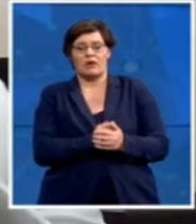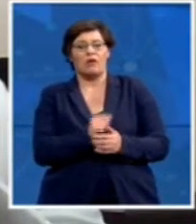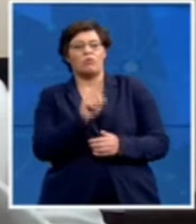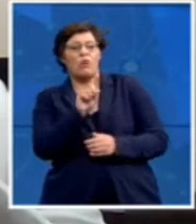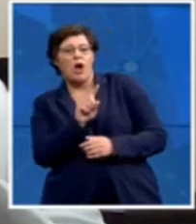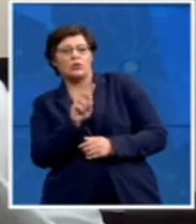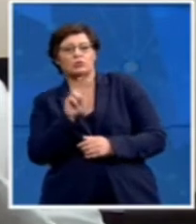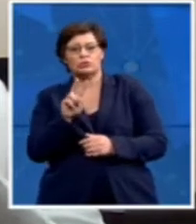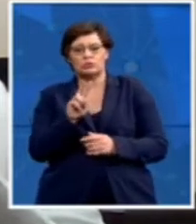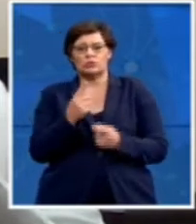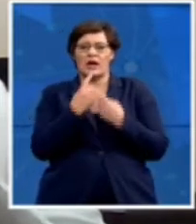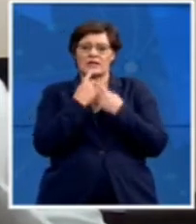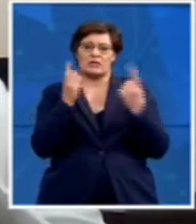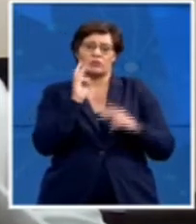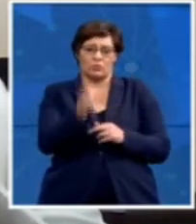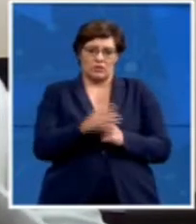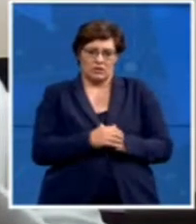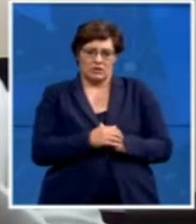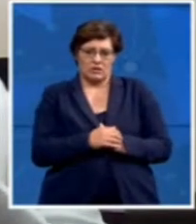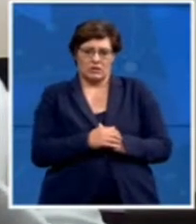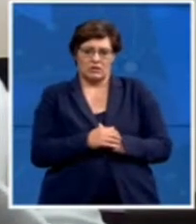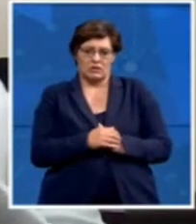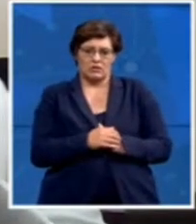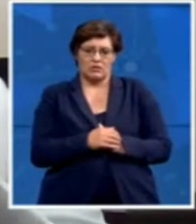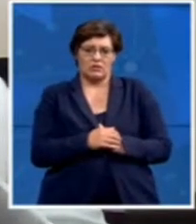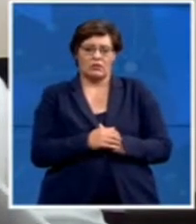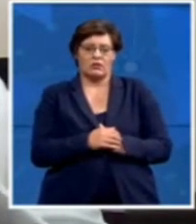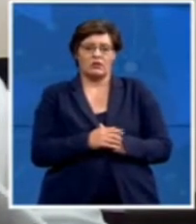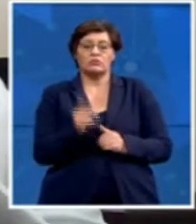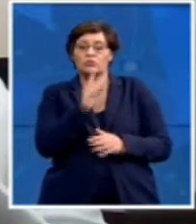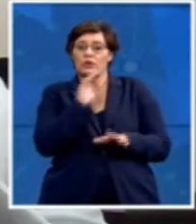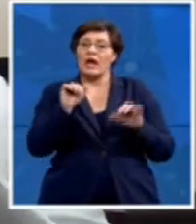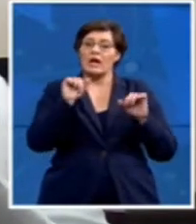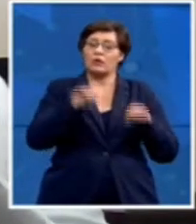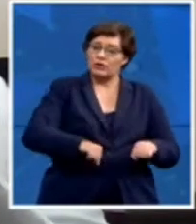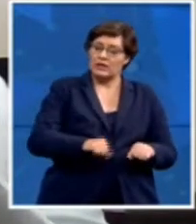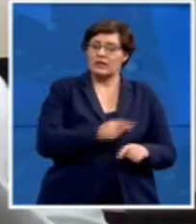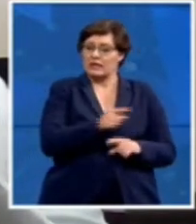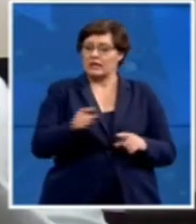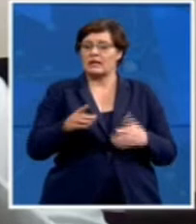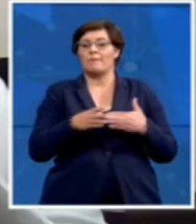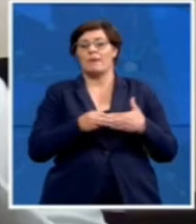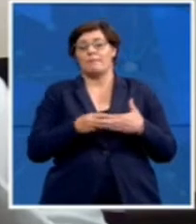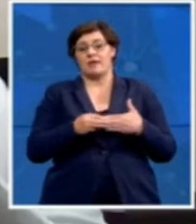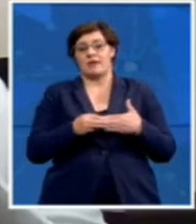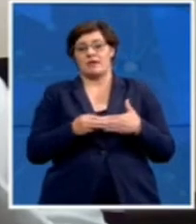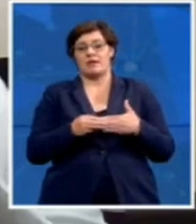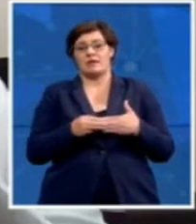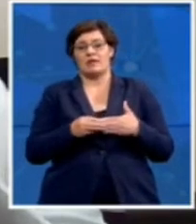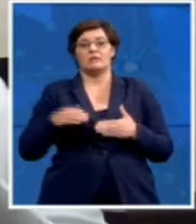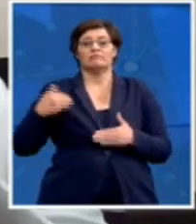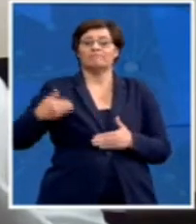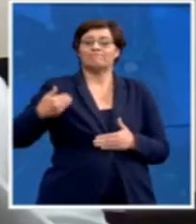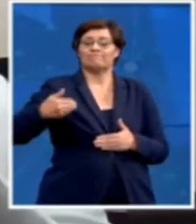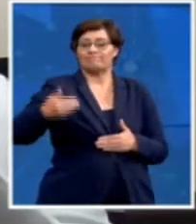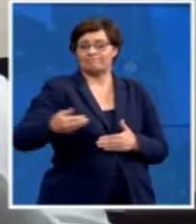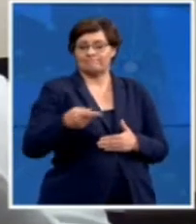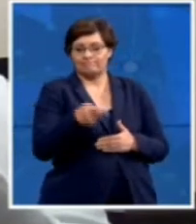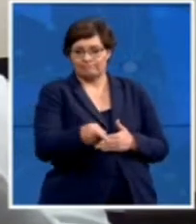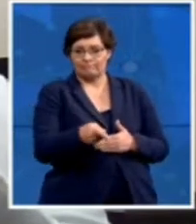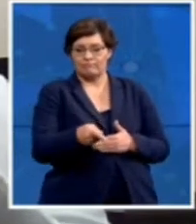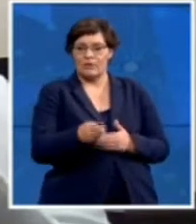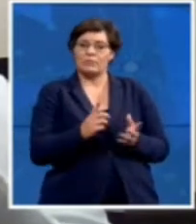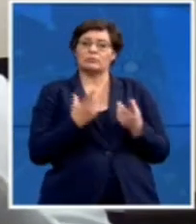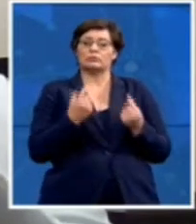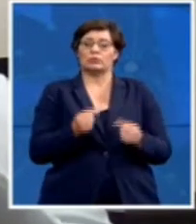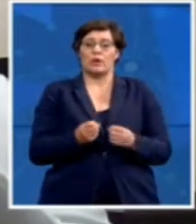informing or agreeing with the members of the media how often this should be done, this update. At